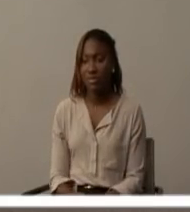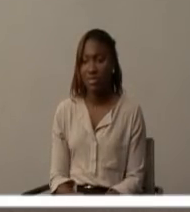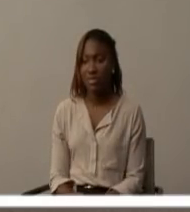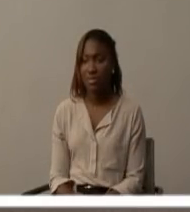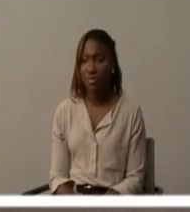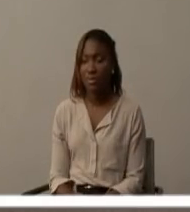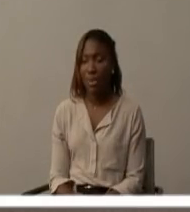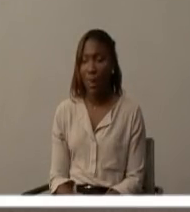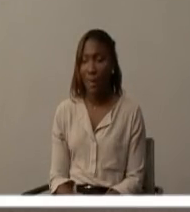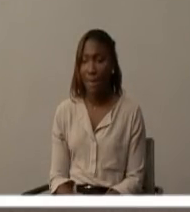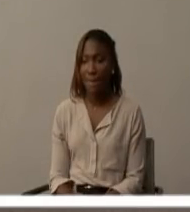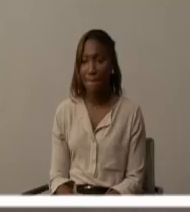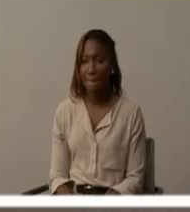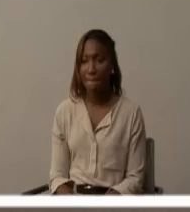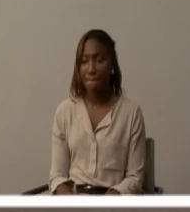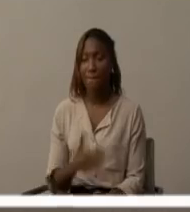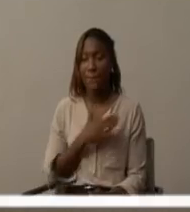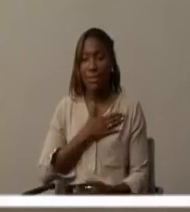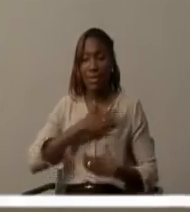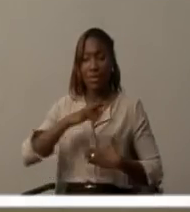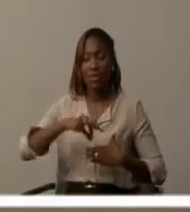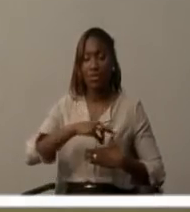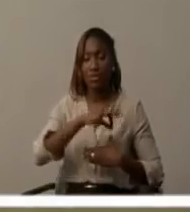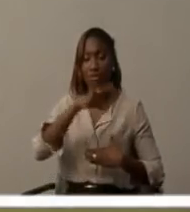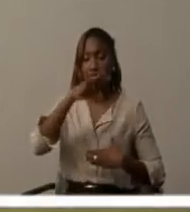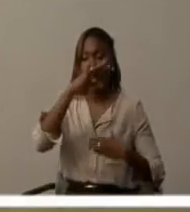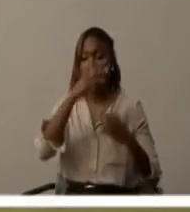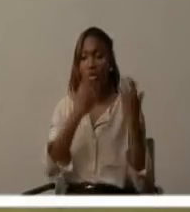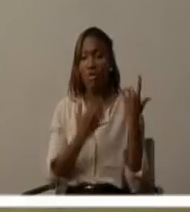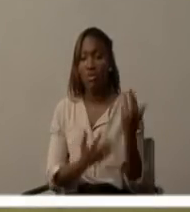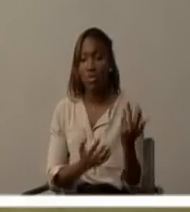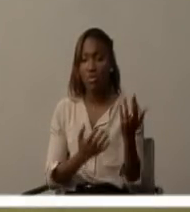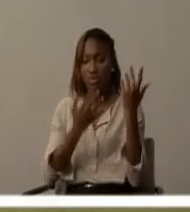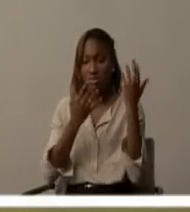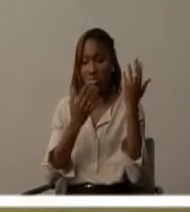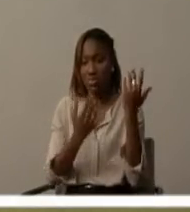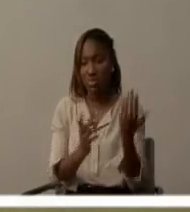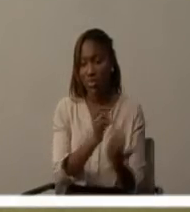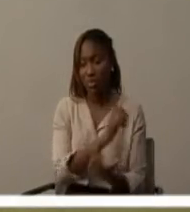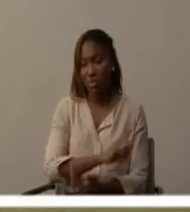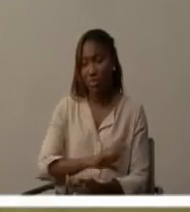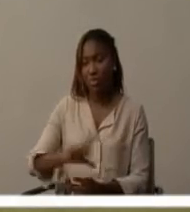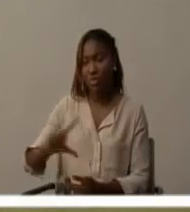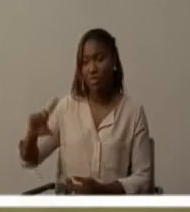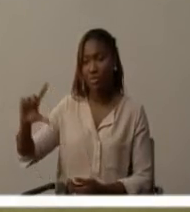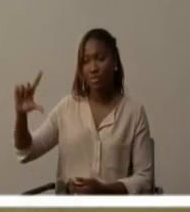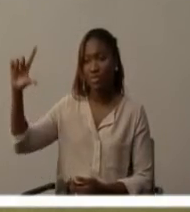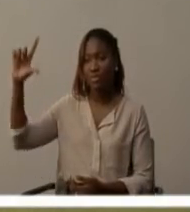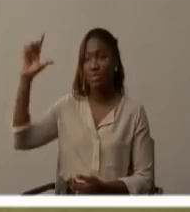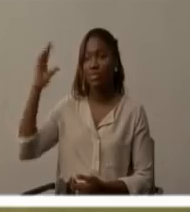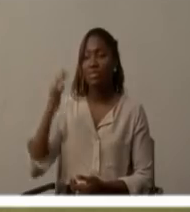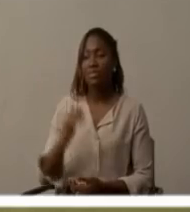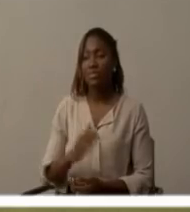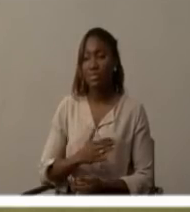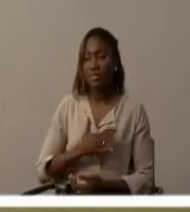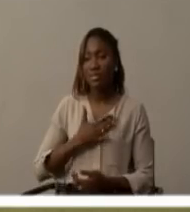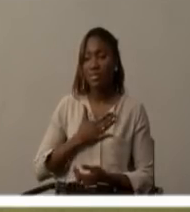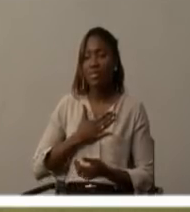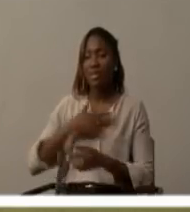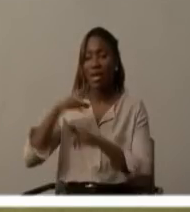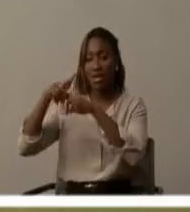redemption. My soul is waiting for the Lord. I count